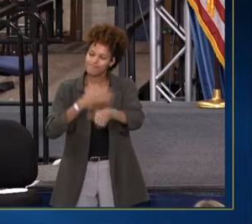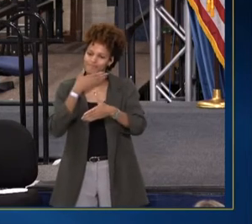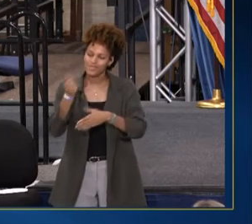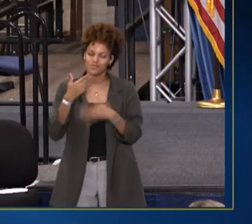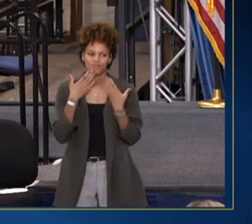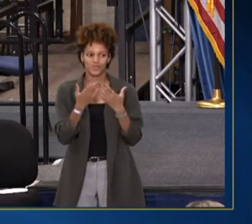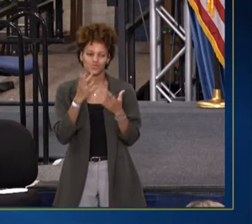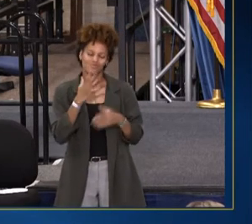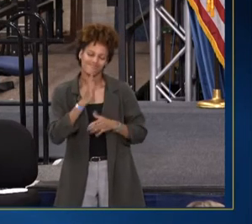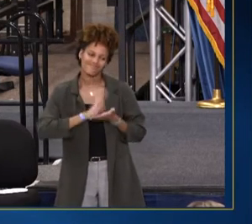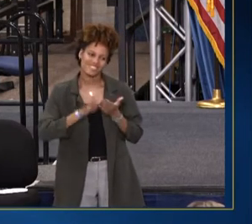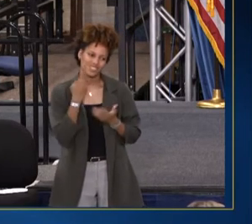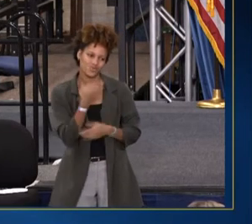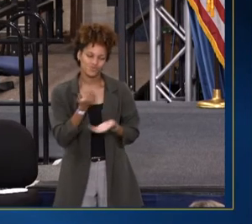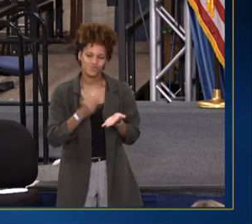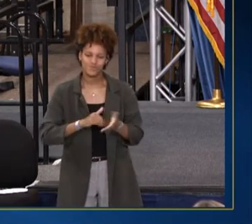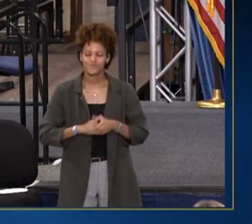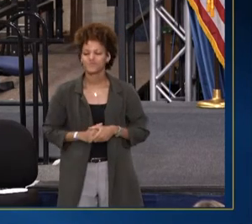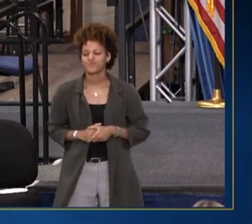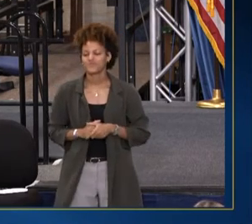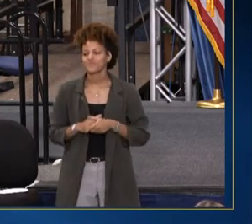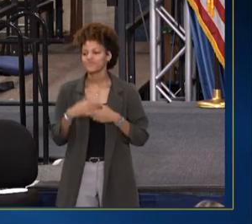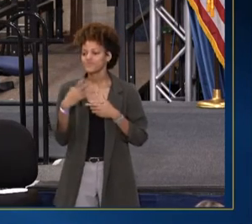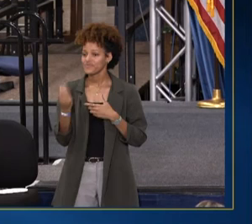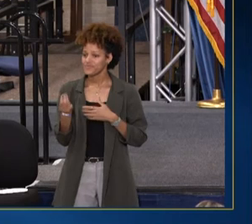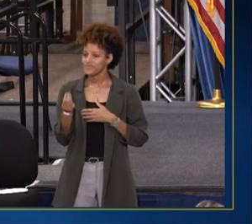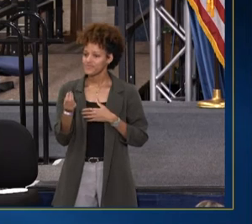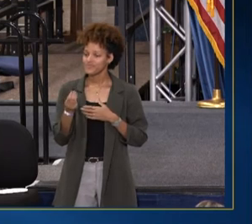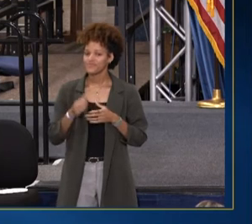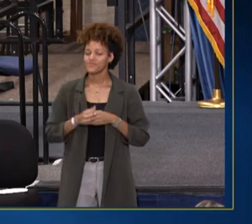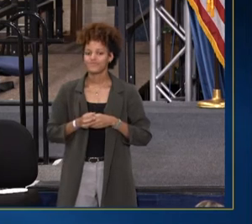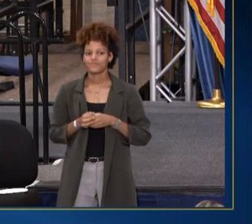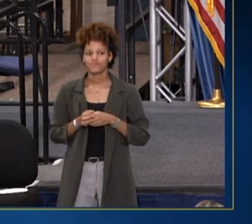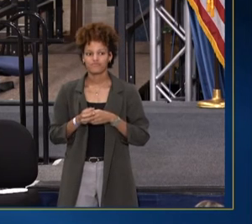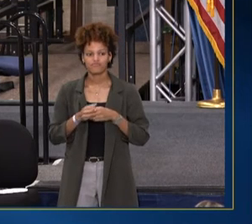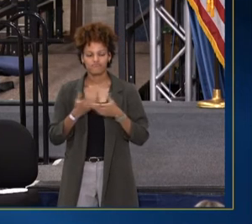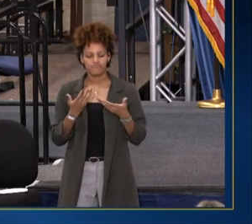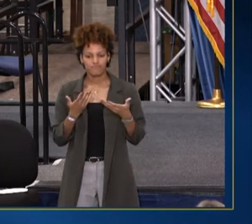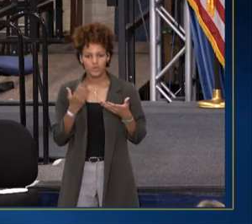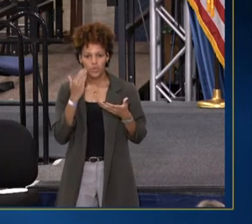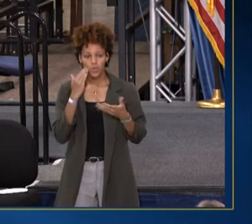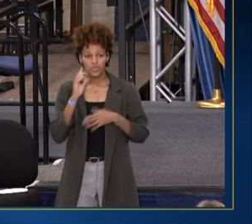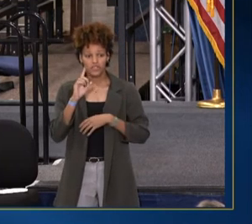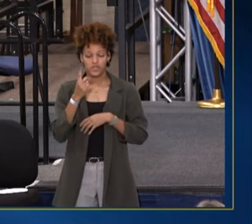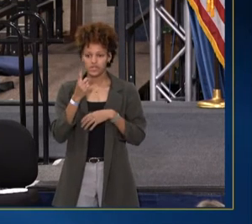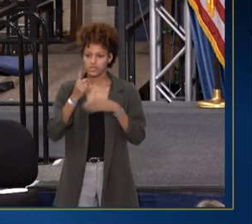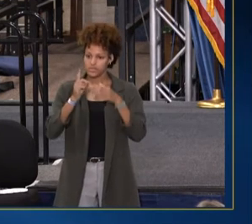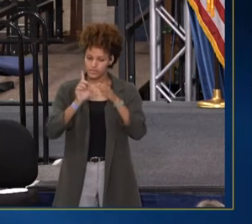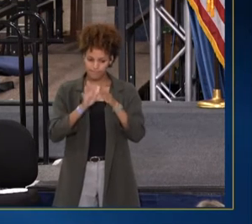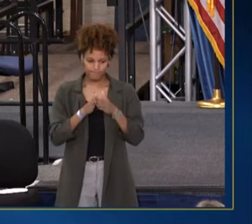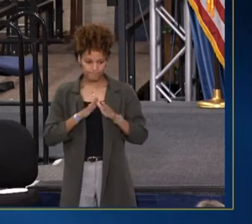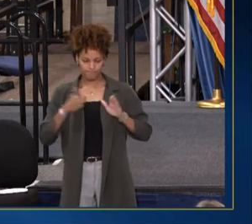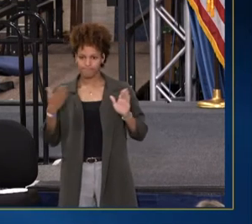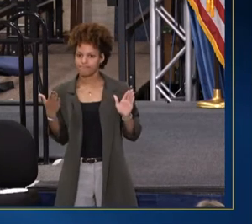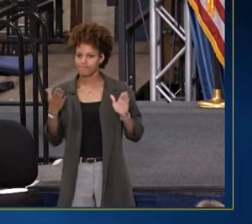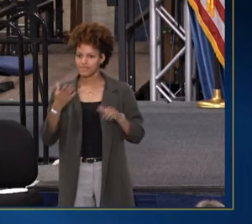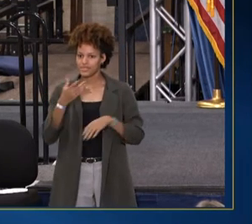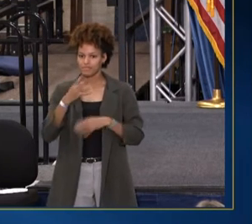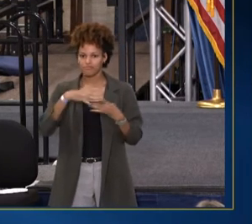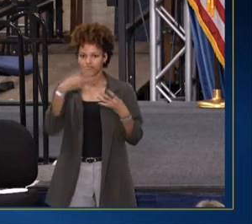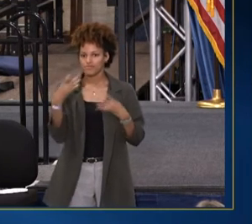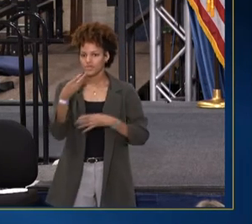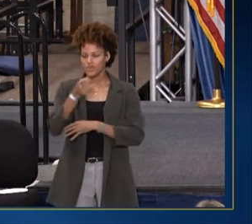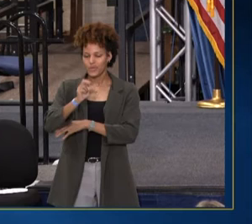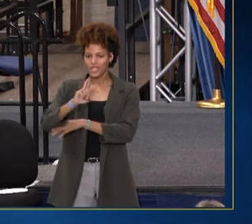wonderful to see you. And so, look, as the first openly queer person to hold the